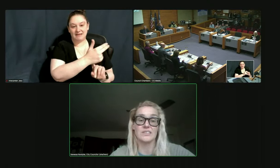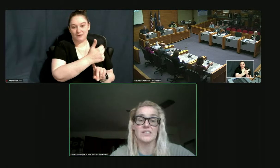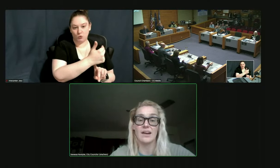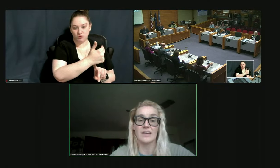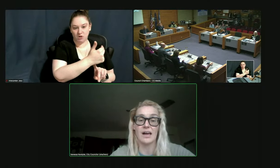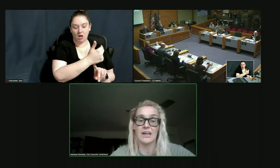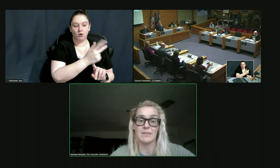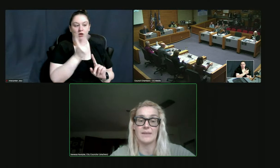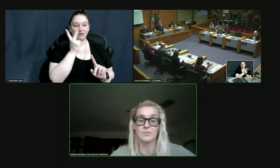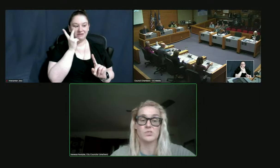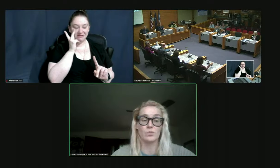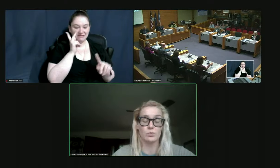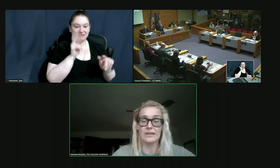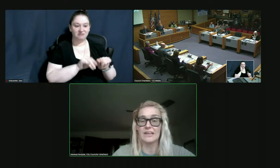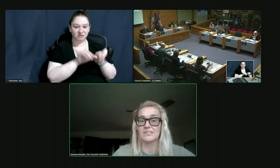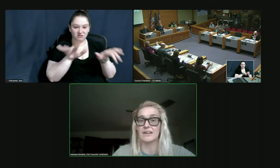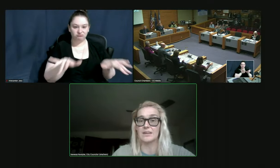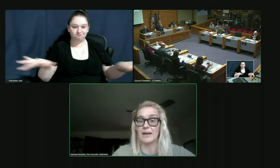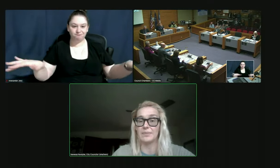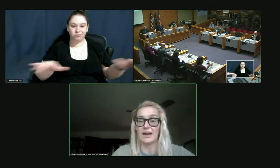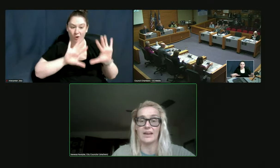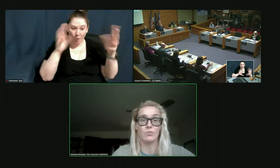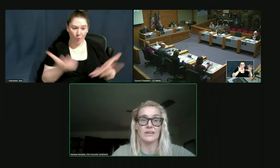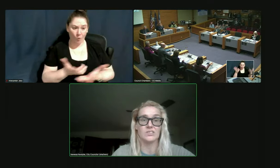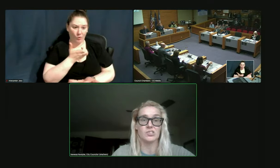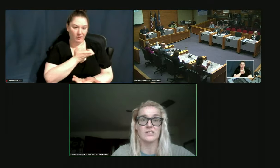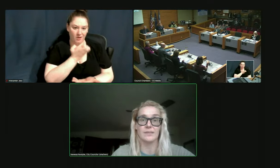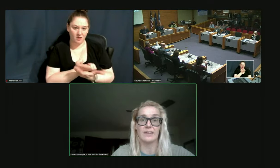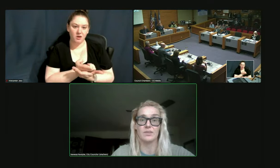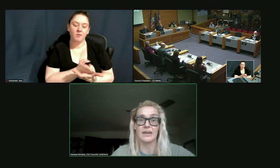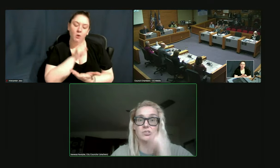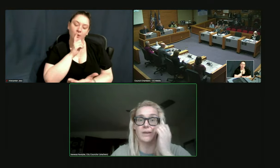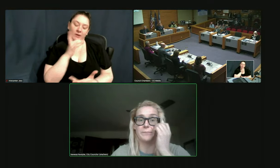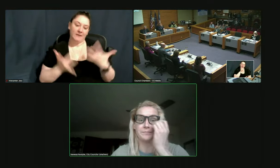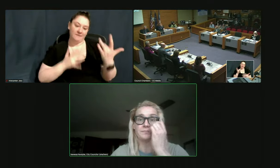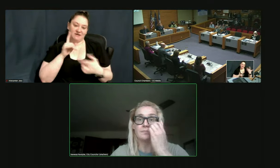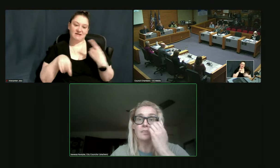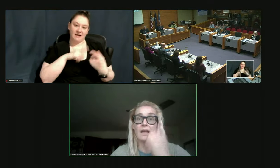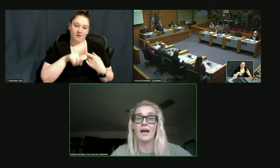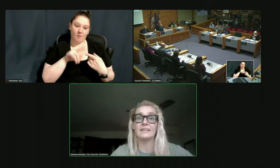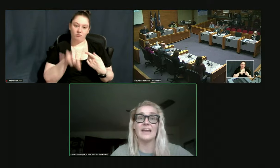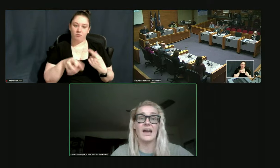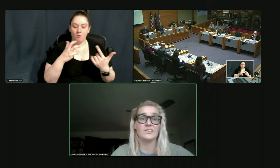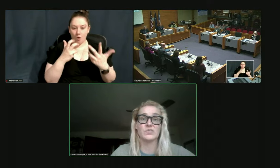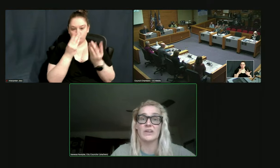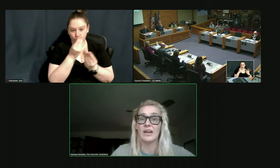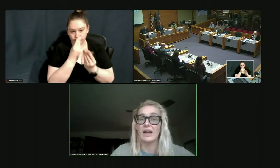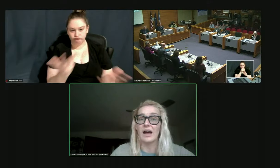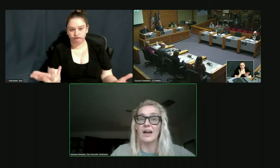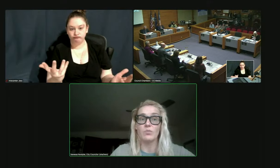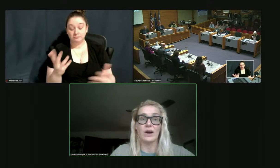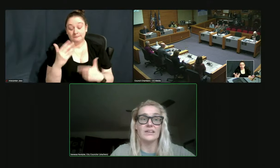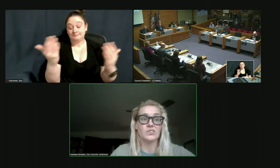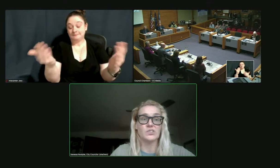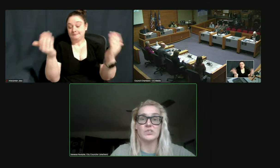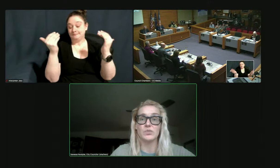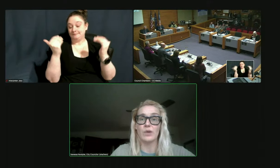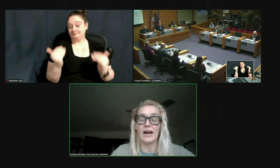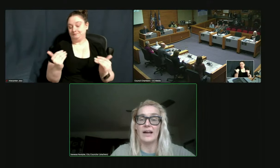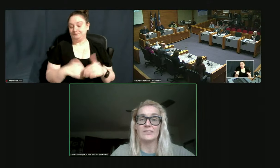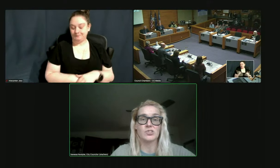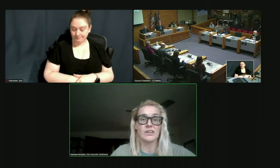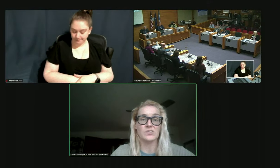on our entire economy. So I'm really excited about that and wanted to share that information. Next, I wanted